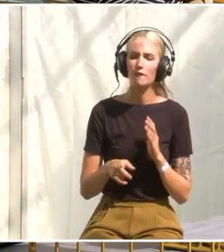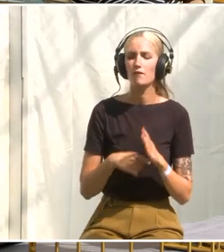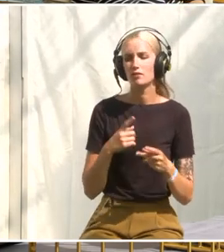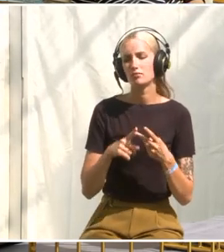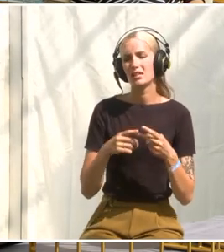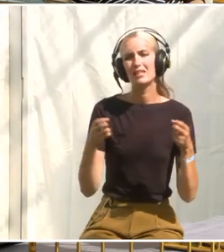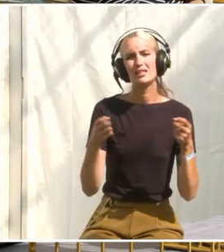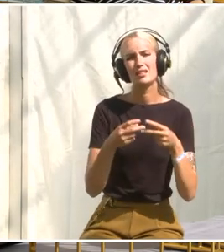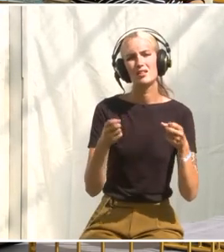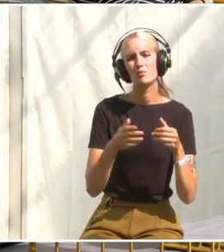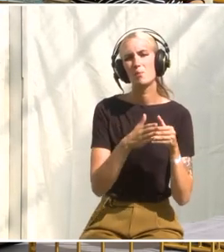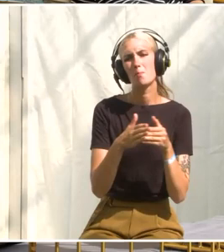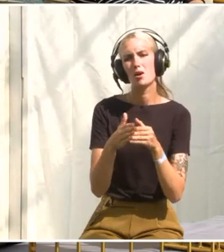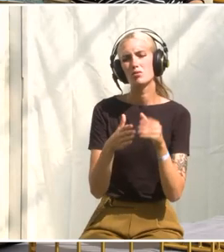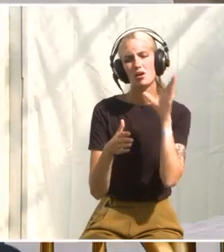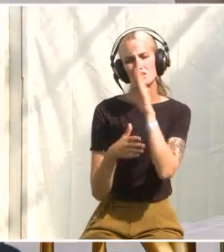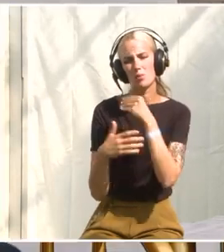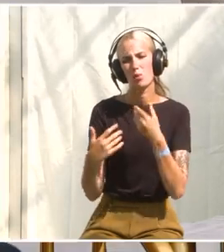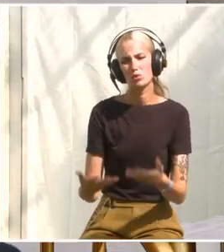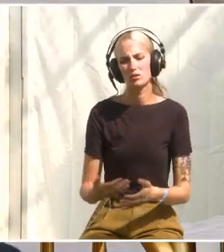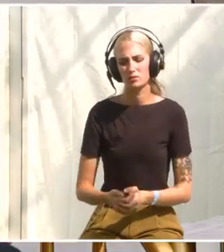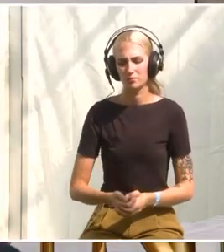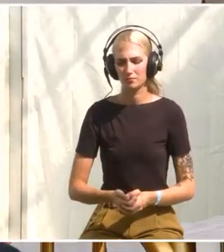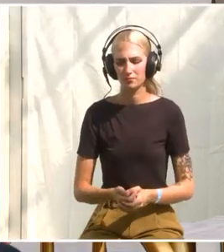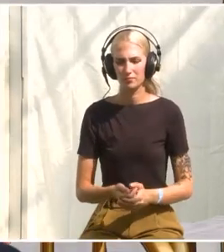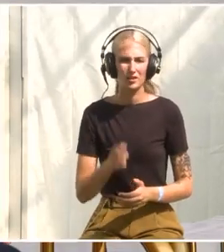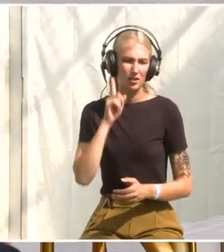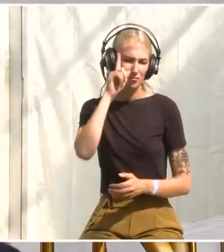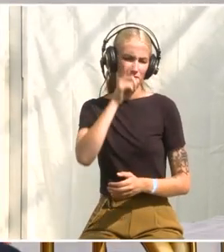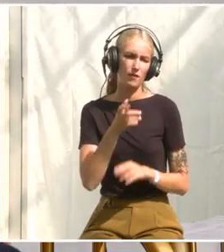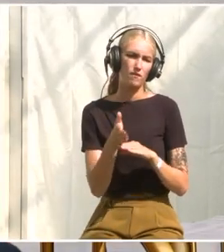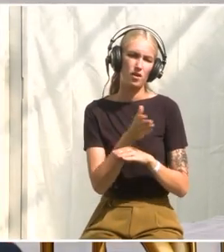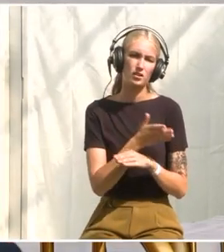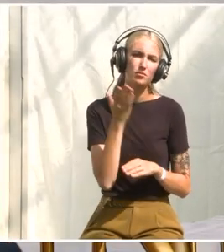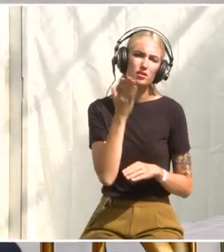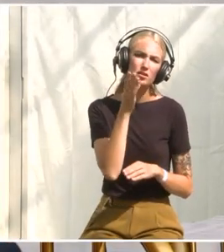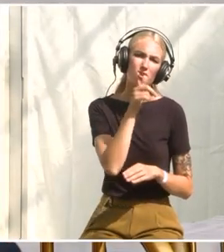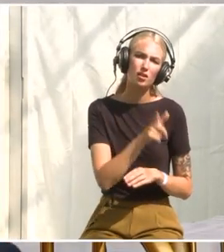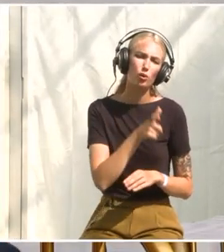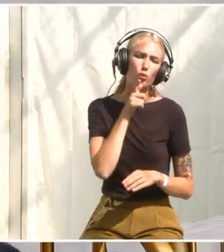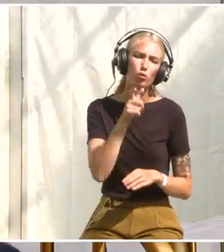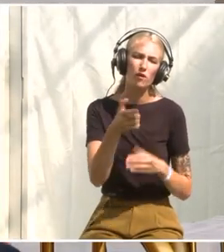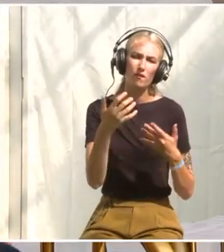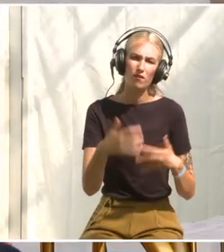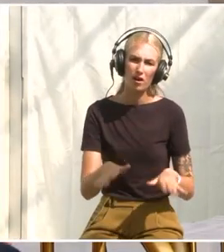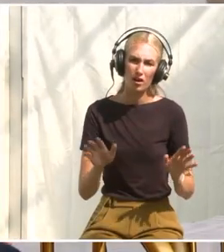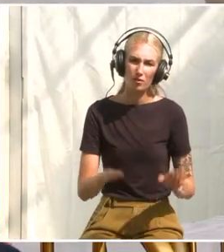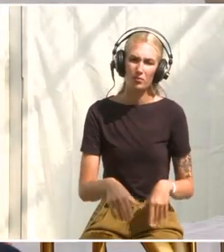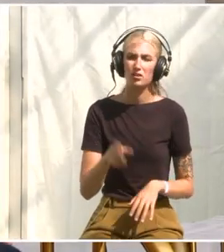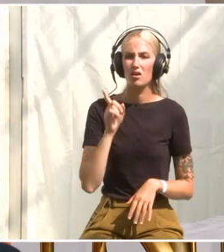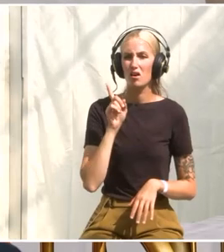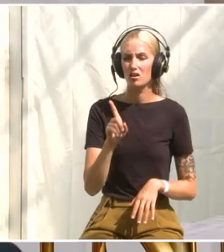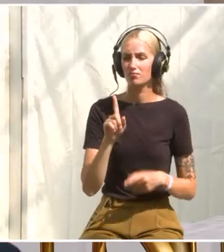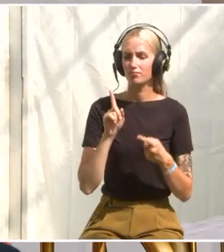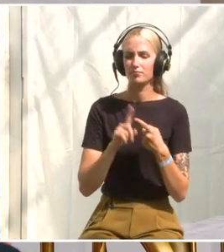this? I think the previous speaker already mentioned them, but like I said, the first thing today,